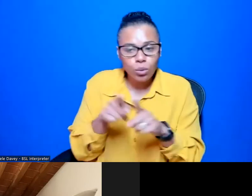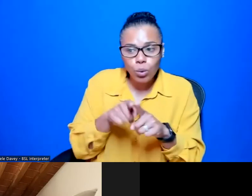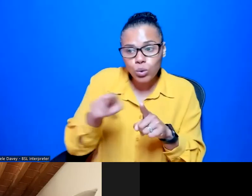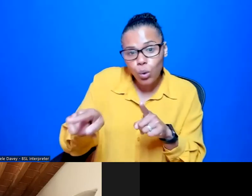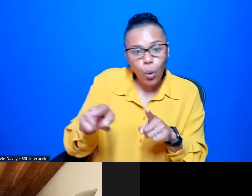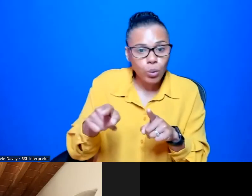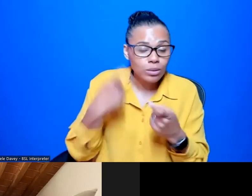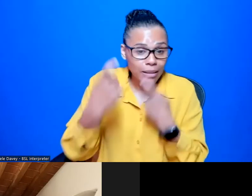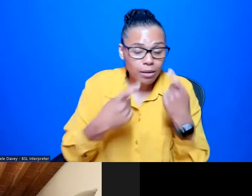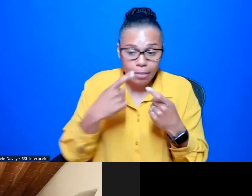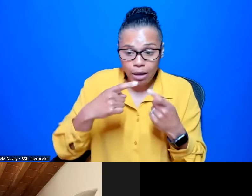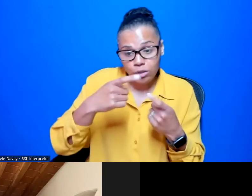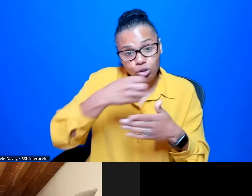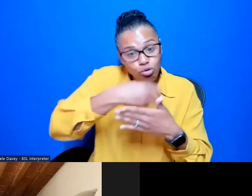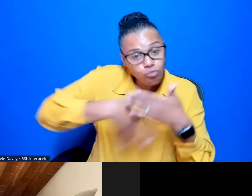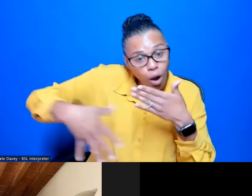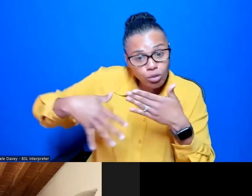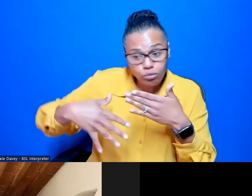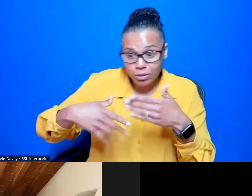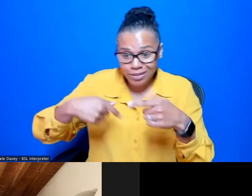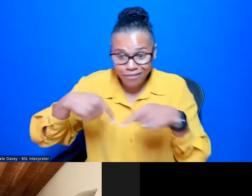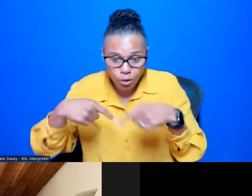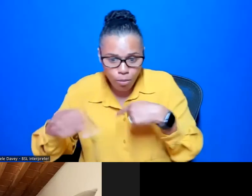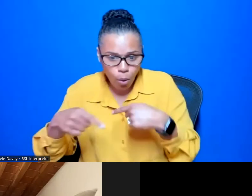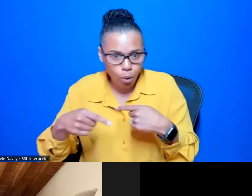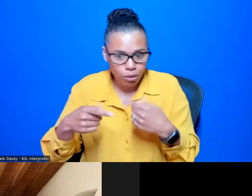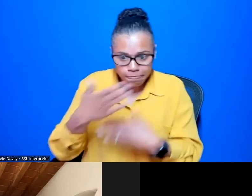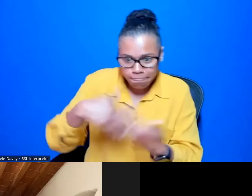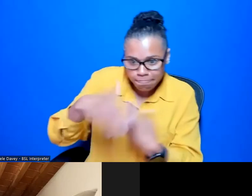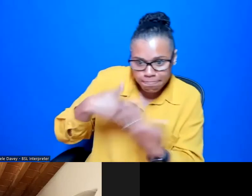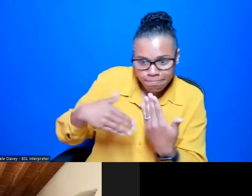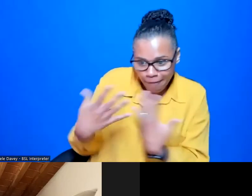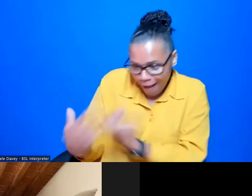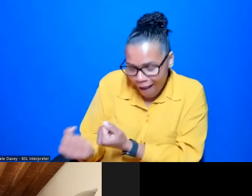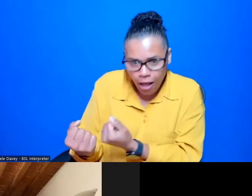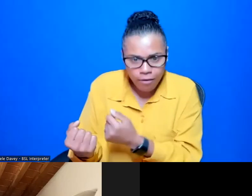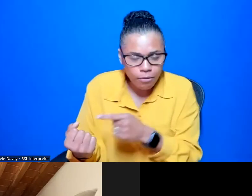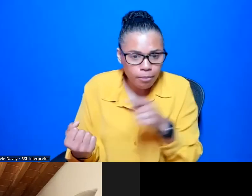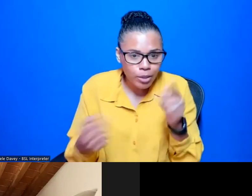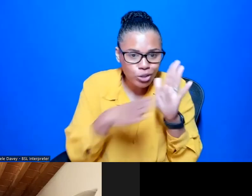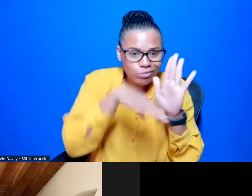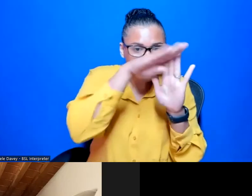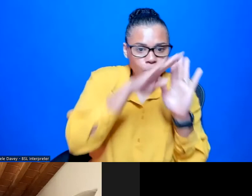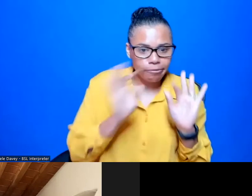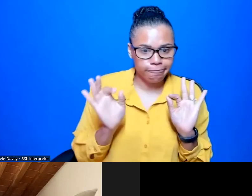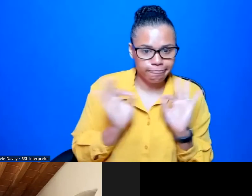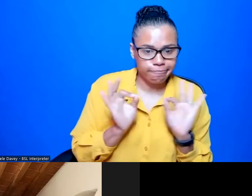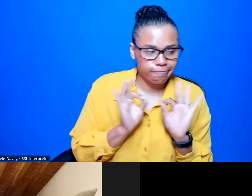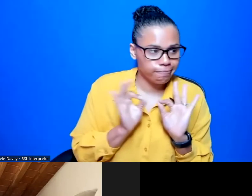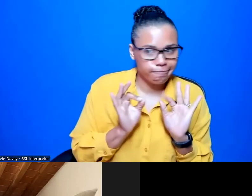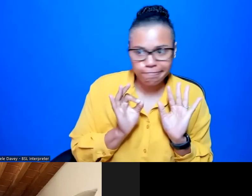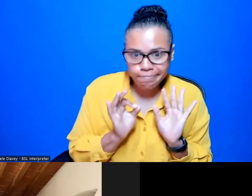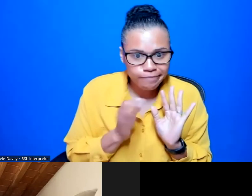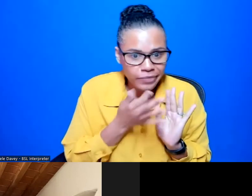in women's football, and we don't see any of that reflected in the coaching structures other than Hope Powell and within the kind of